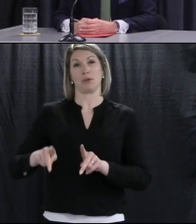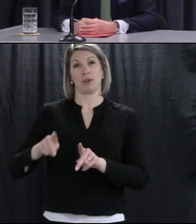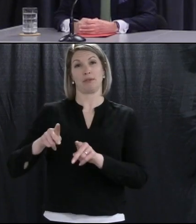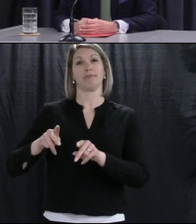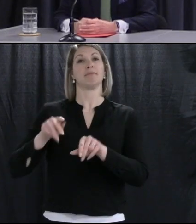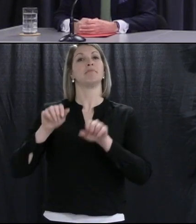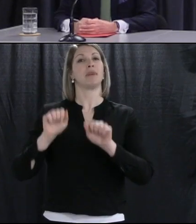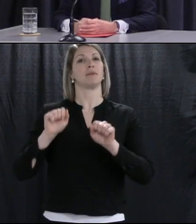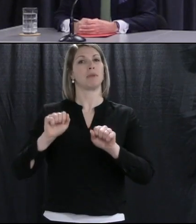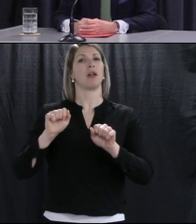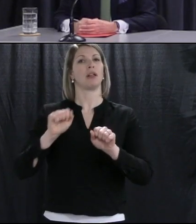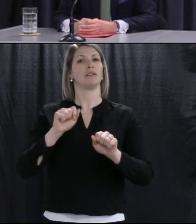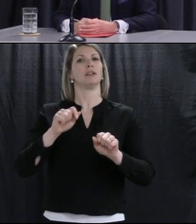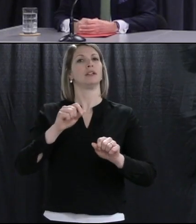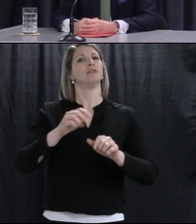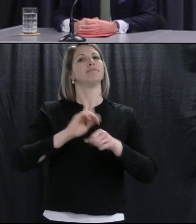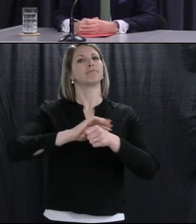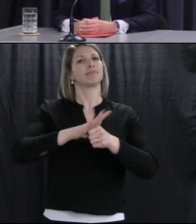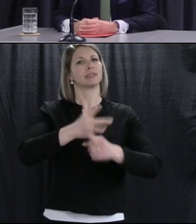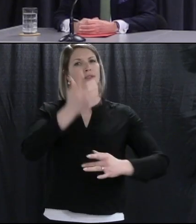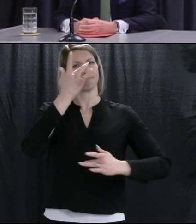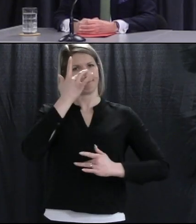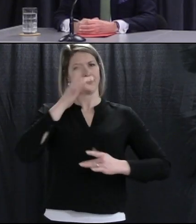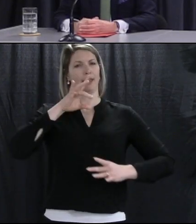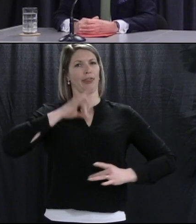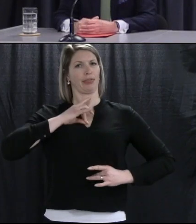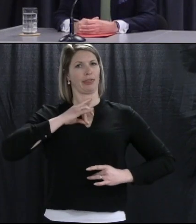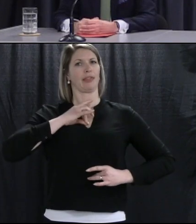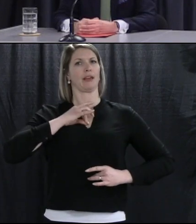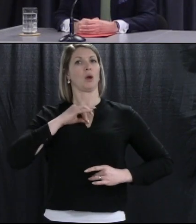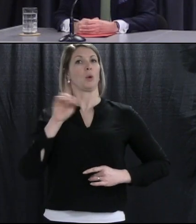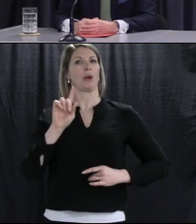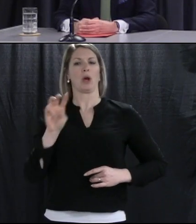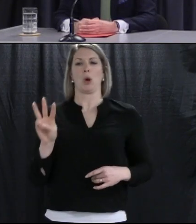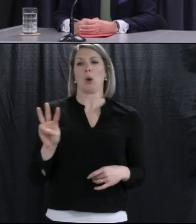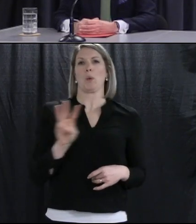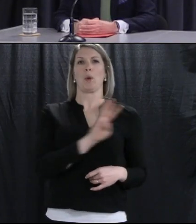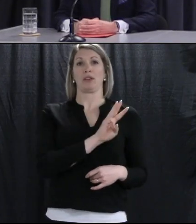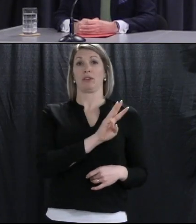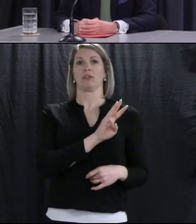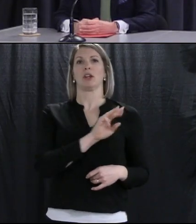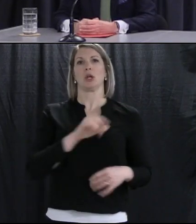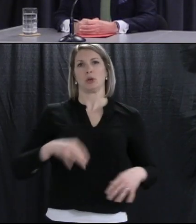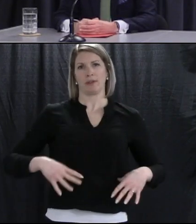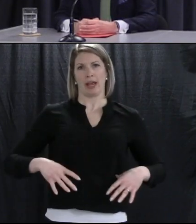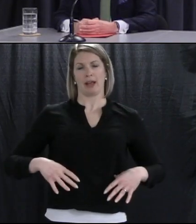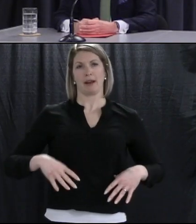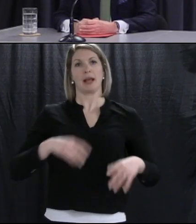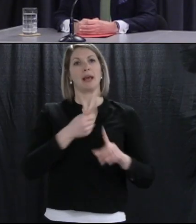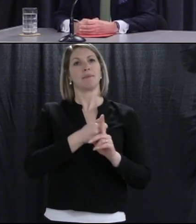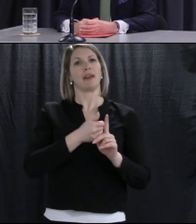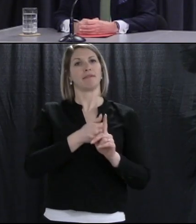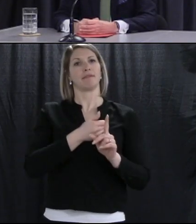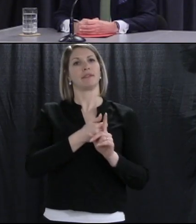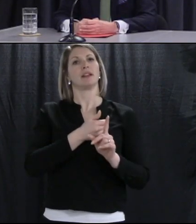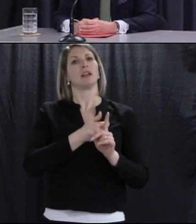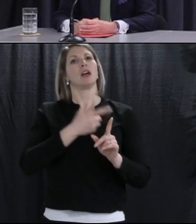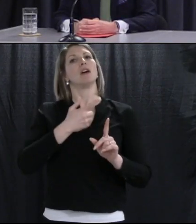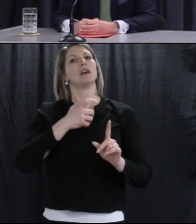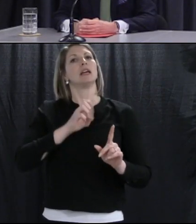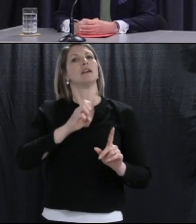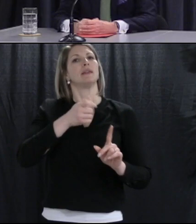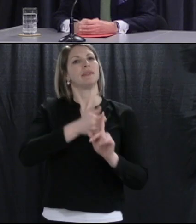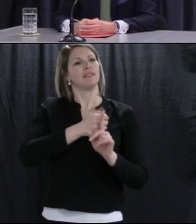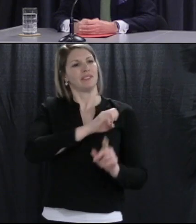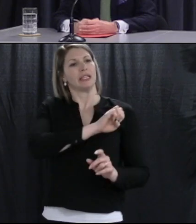Labrador. This is a man in Eastern Health Region who recently returned from international travel. He has been self-isolating